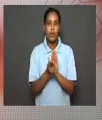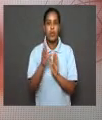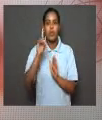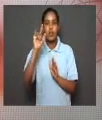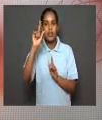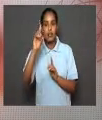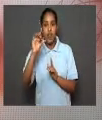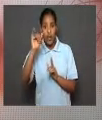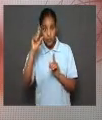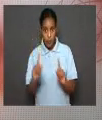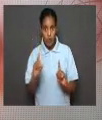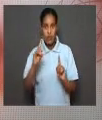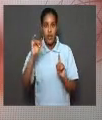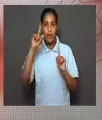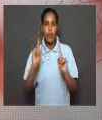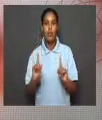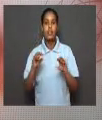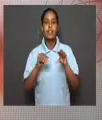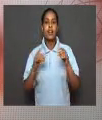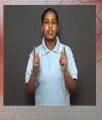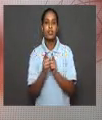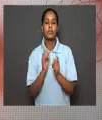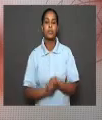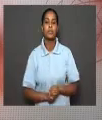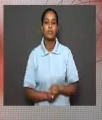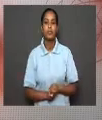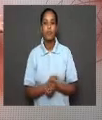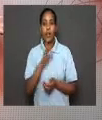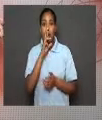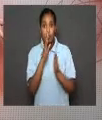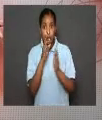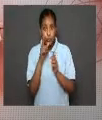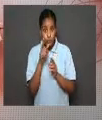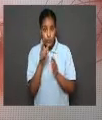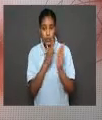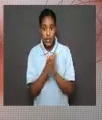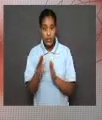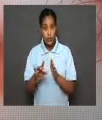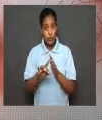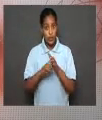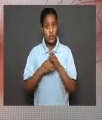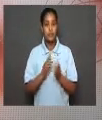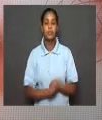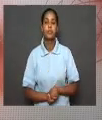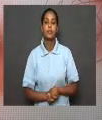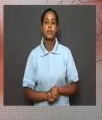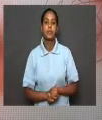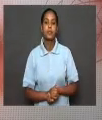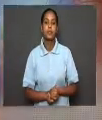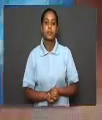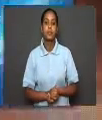examples of dipole-dipole interactions. Are you ready to begin?